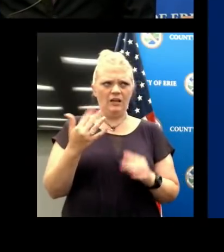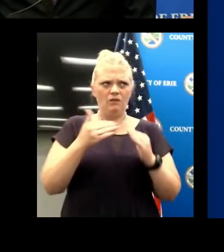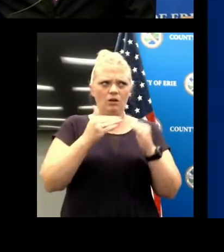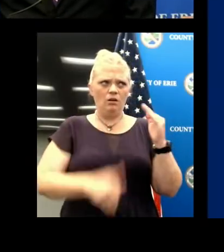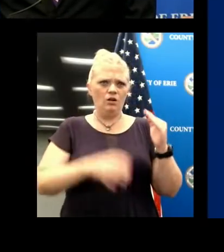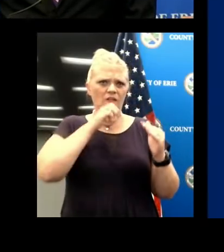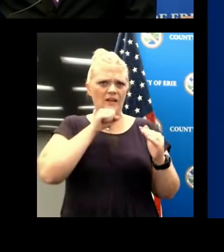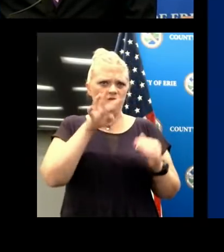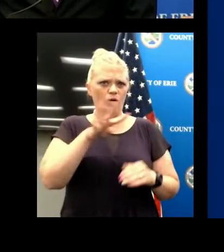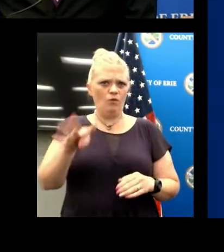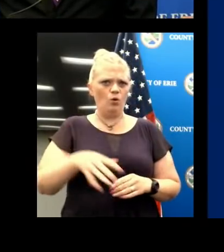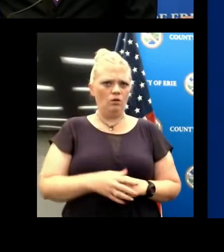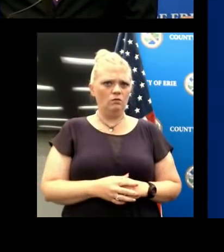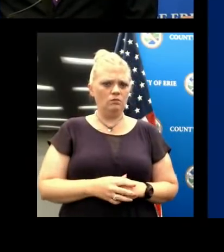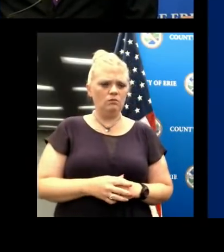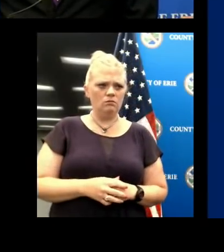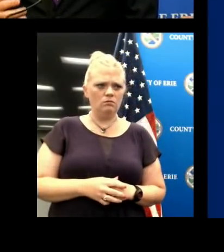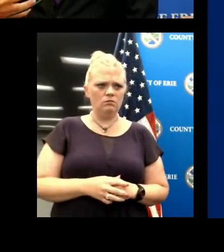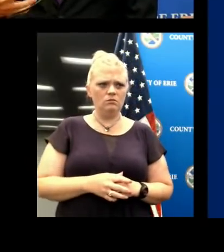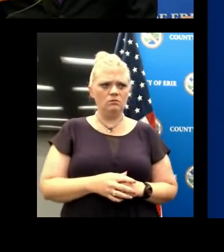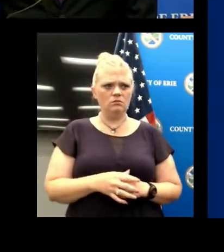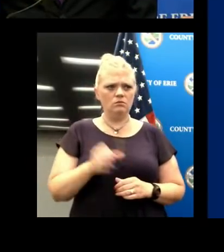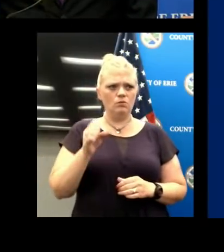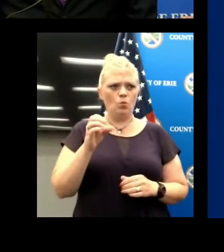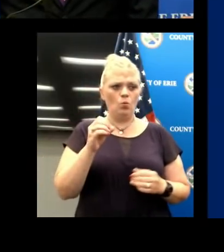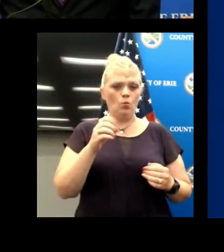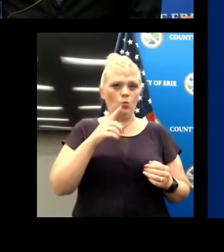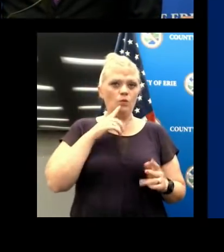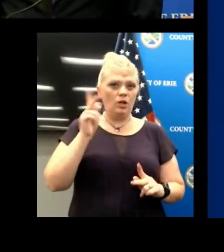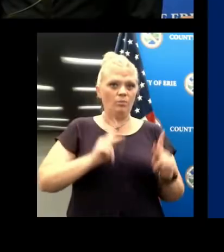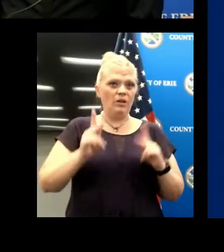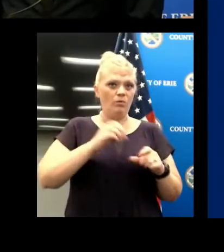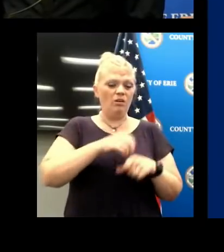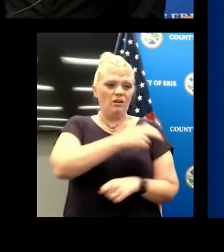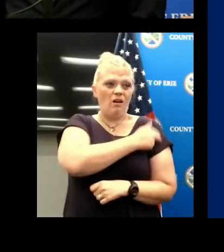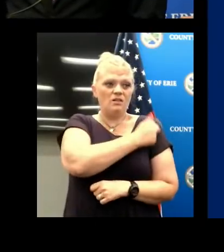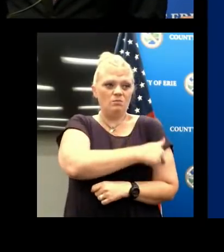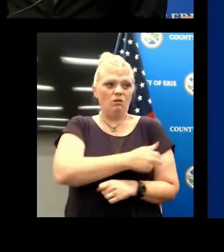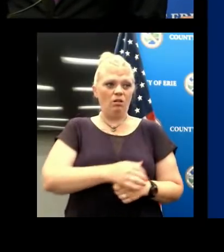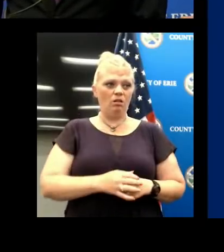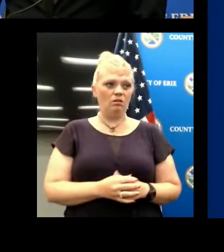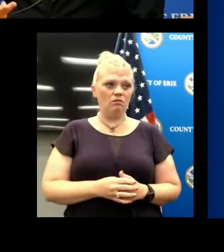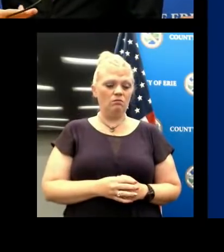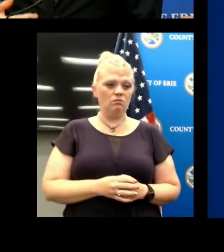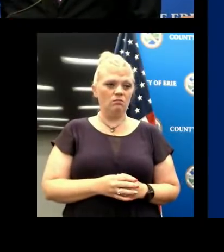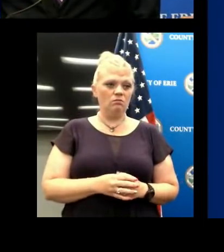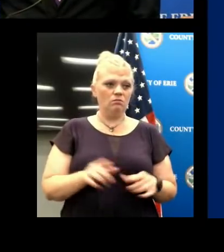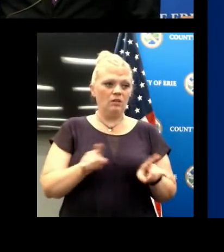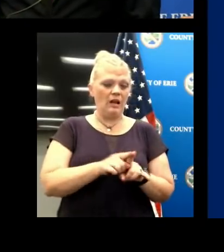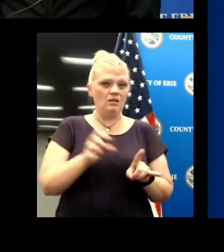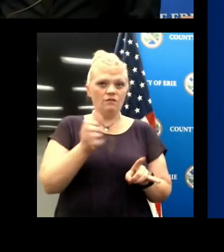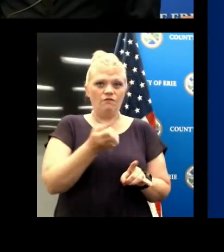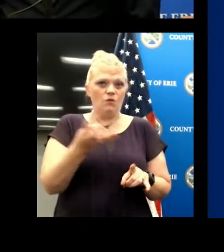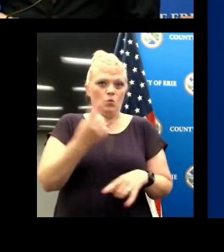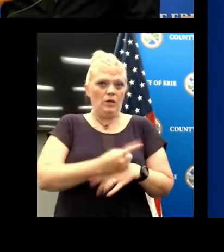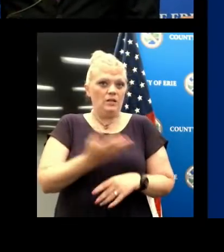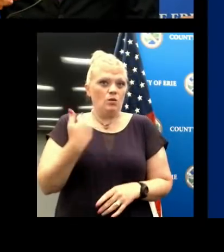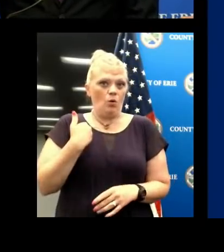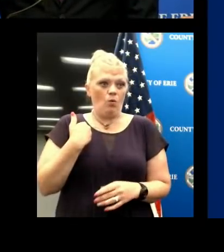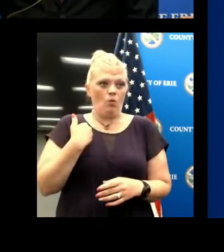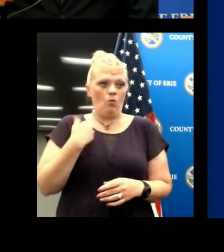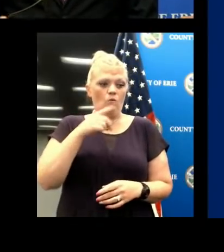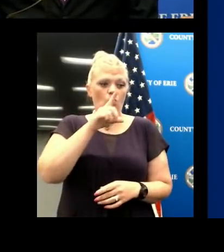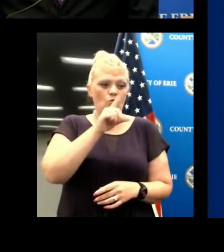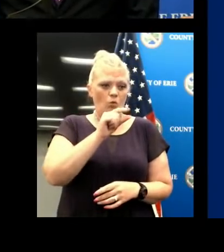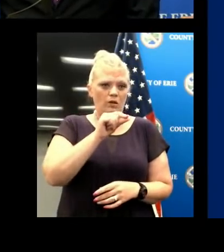of 44. So there are people in the hospital as of just a couple days ago who were in their